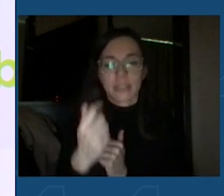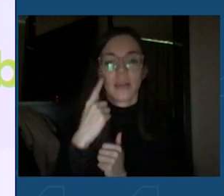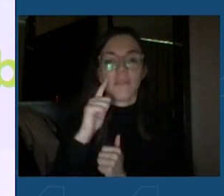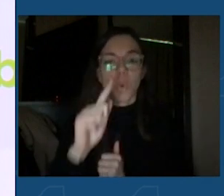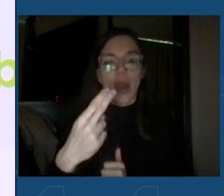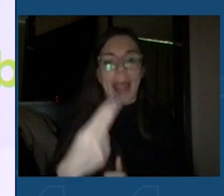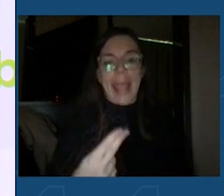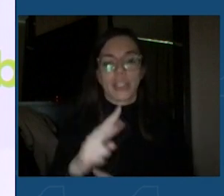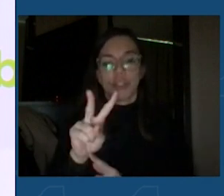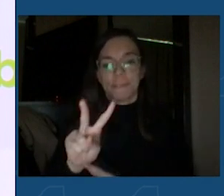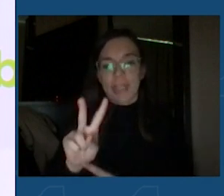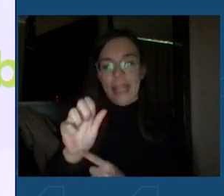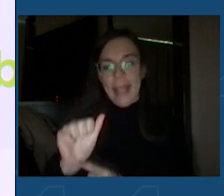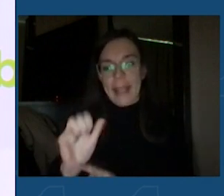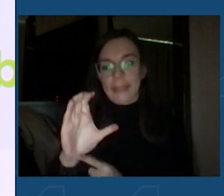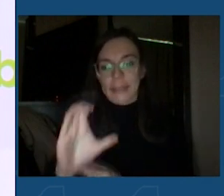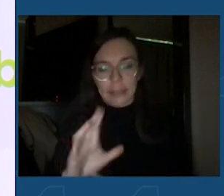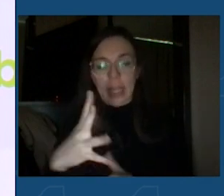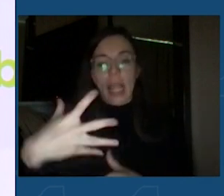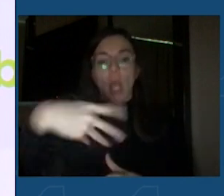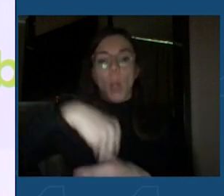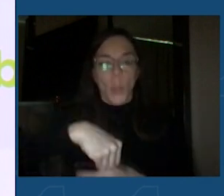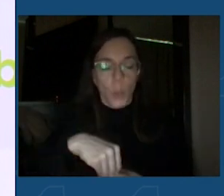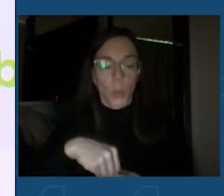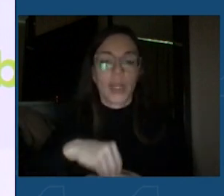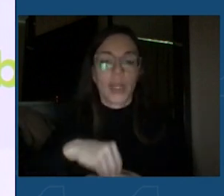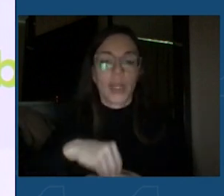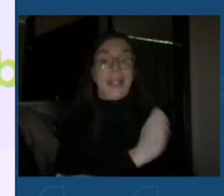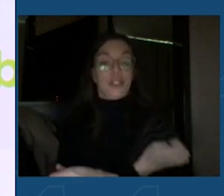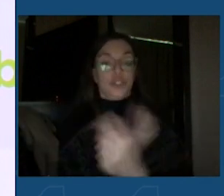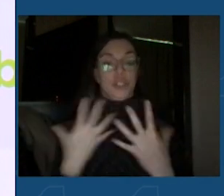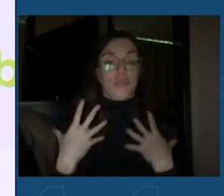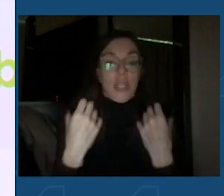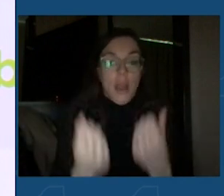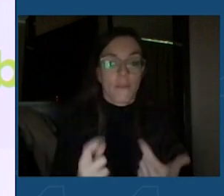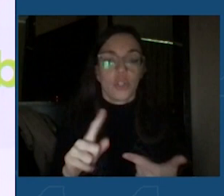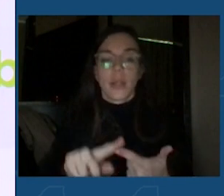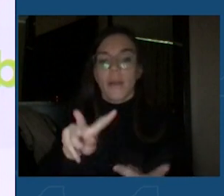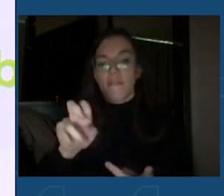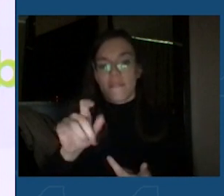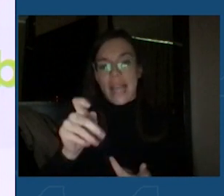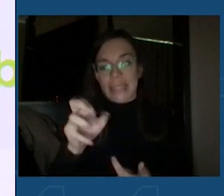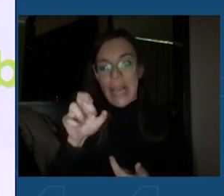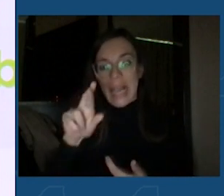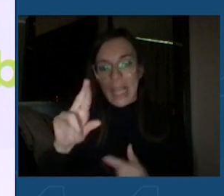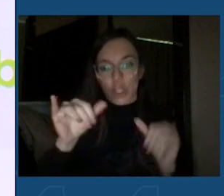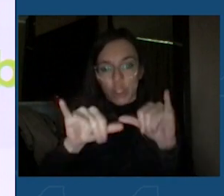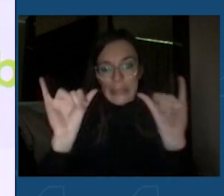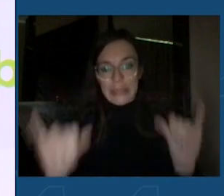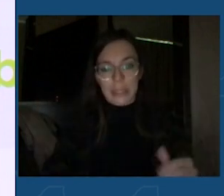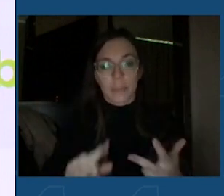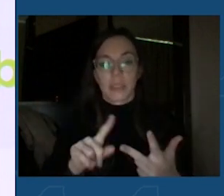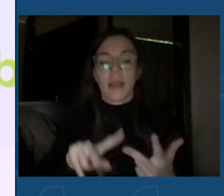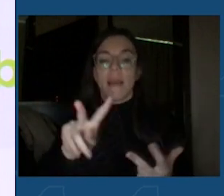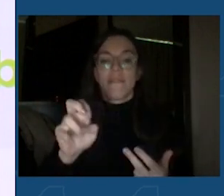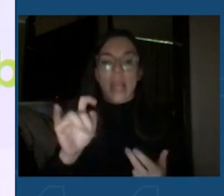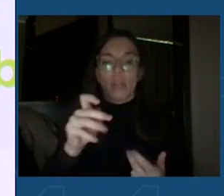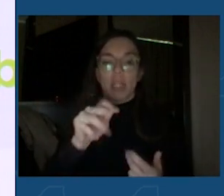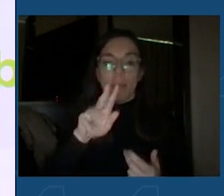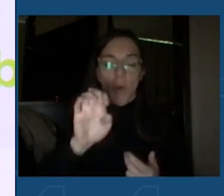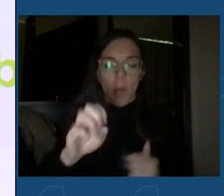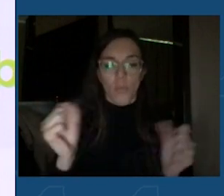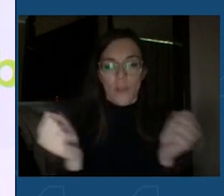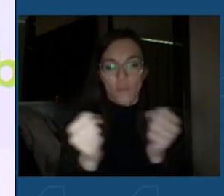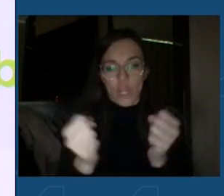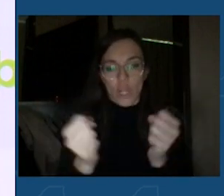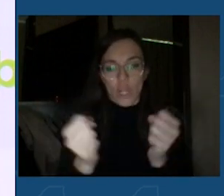HVAC include energy recovery, ventilator systems, variable refrigerant flow, heat pumps,